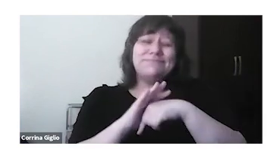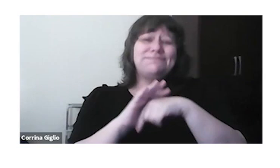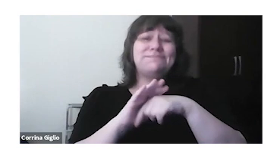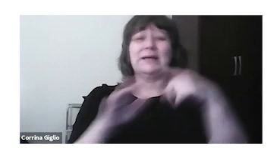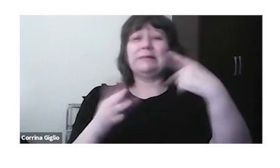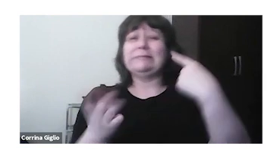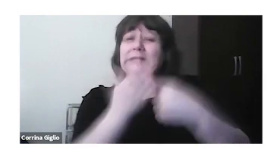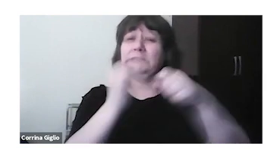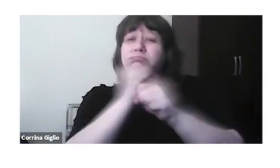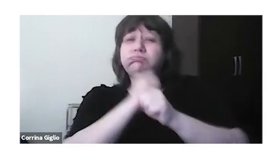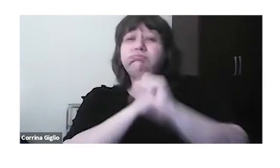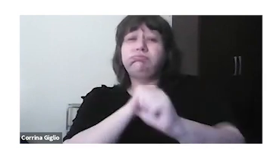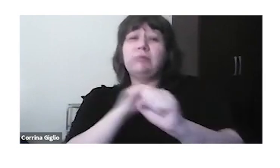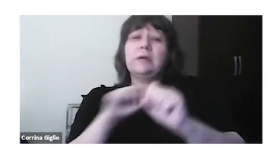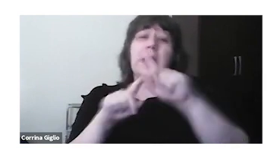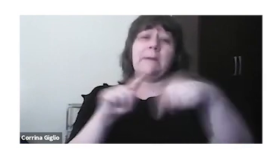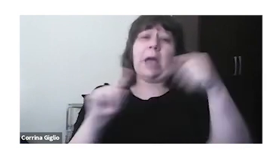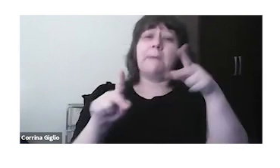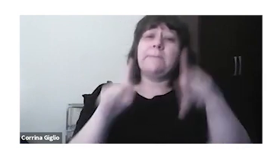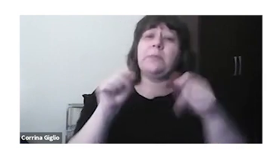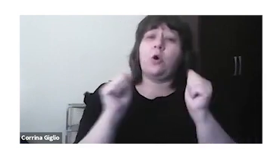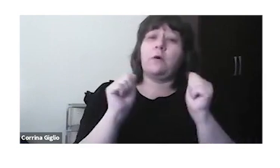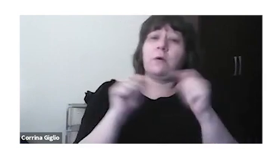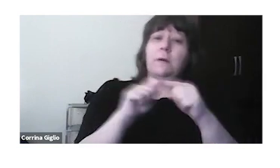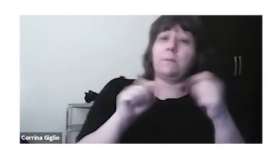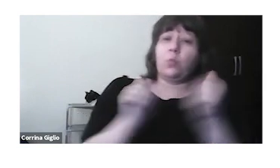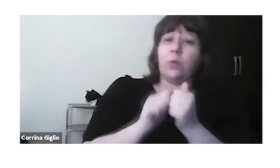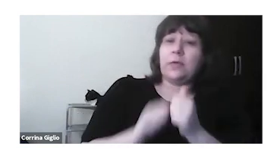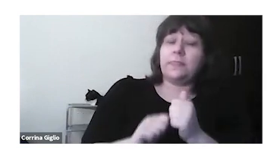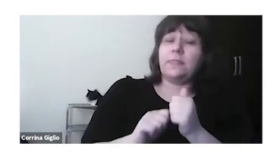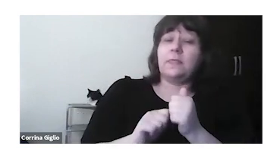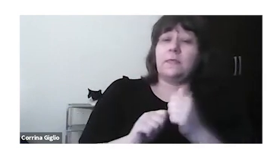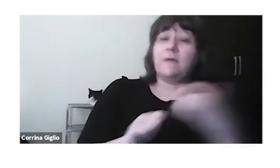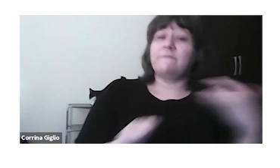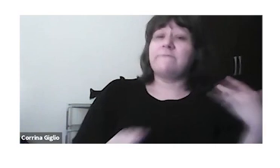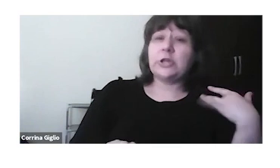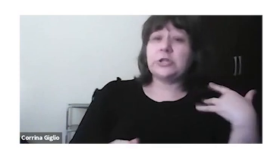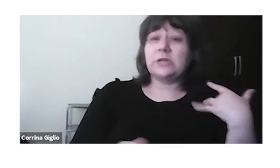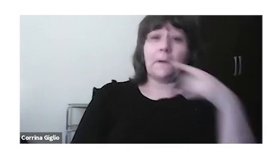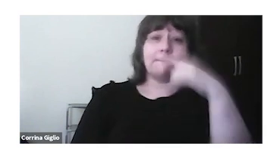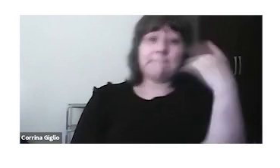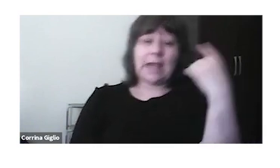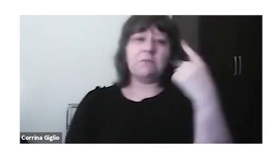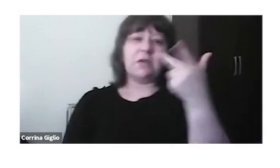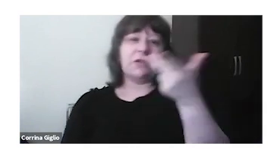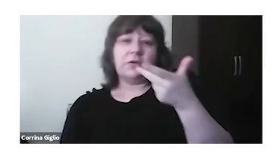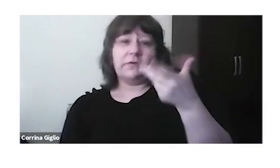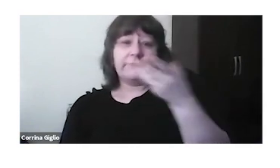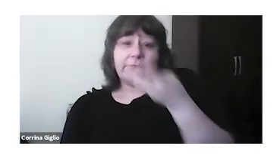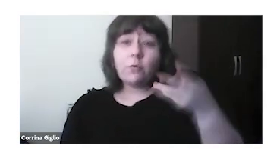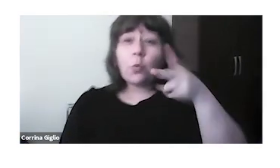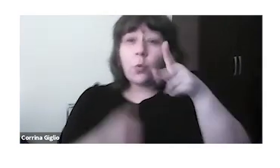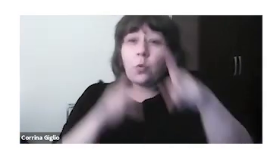history, but we decided to focus on Elizabeth Keckley, Ann Lowe, Patrick Kelly, and Willie Smith.